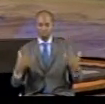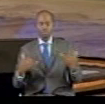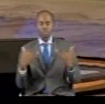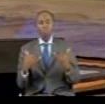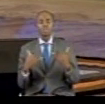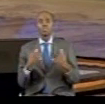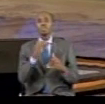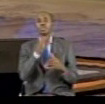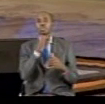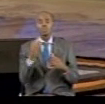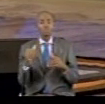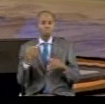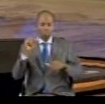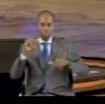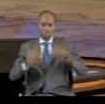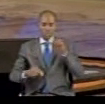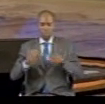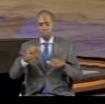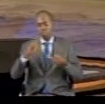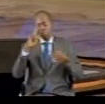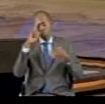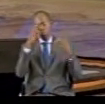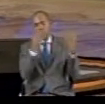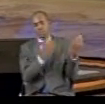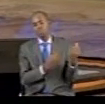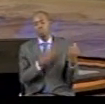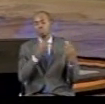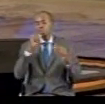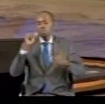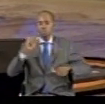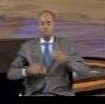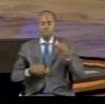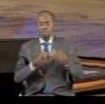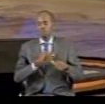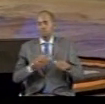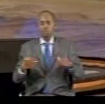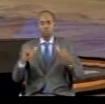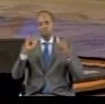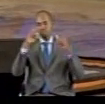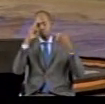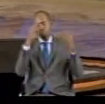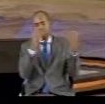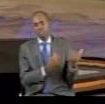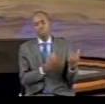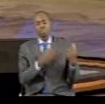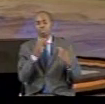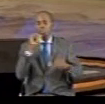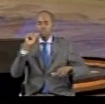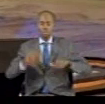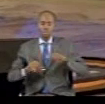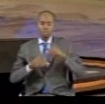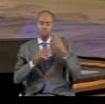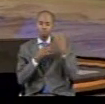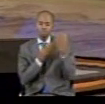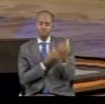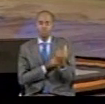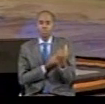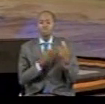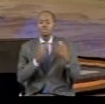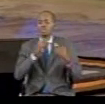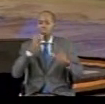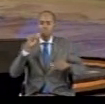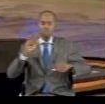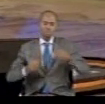Unwavering faith, unwavering trust, unwavering confidence, unwavering dependence